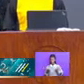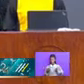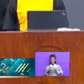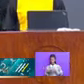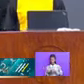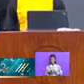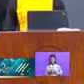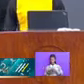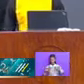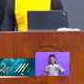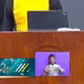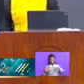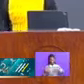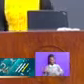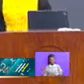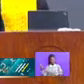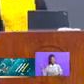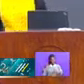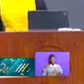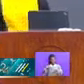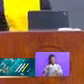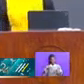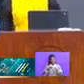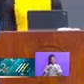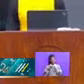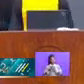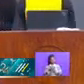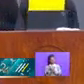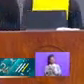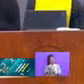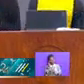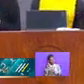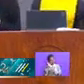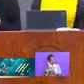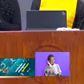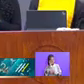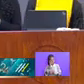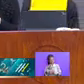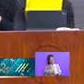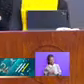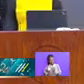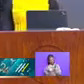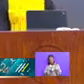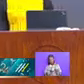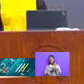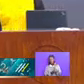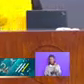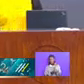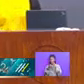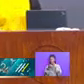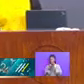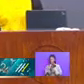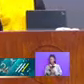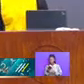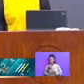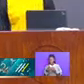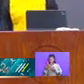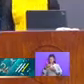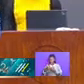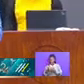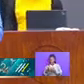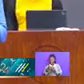where people will come that are looking for the fruit of the womb and they will